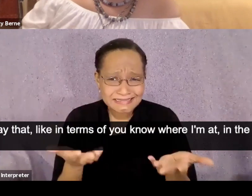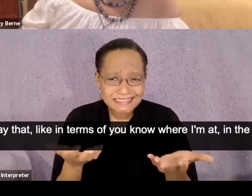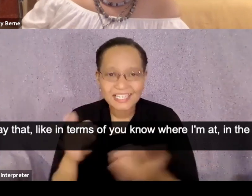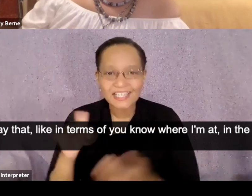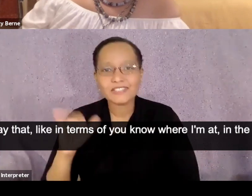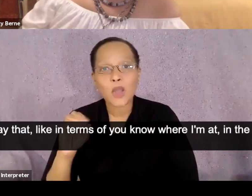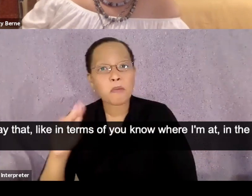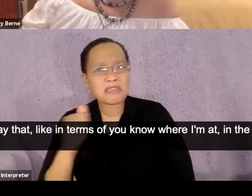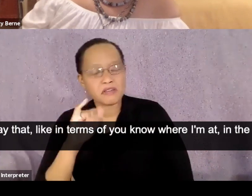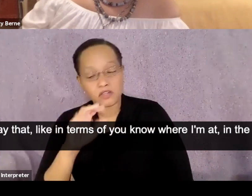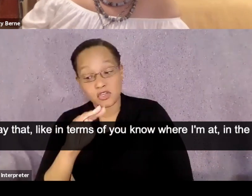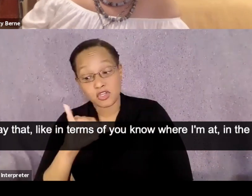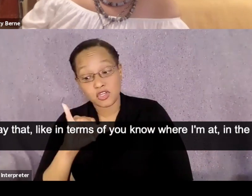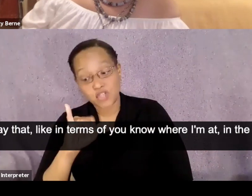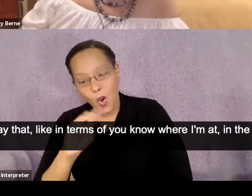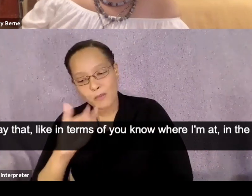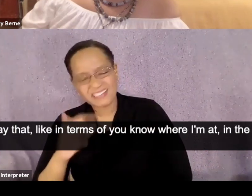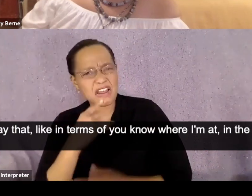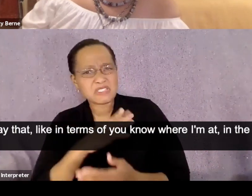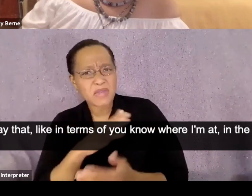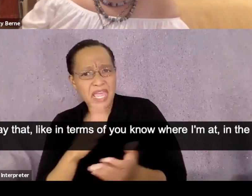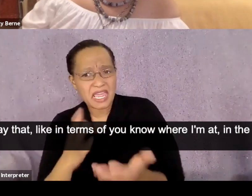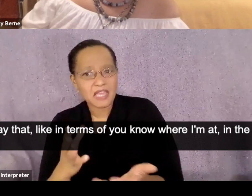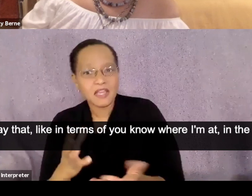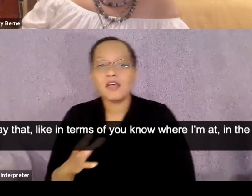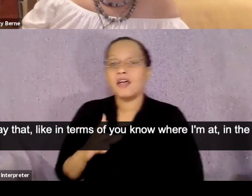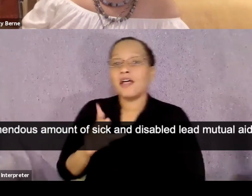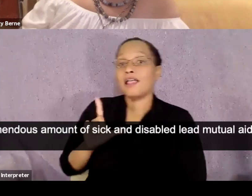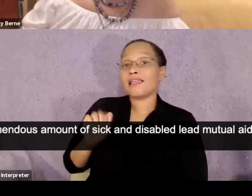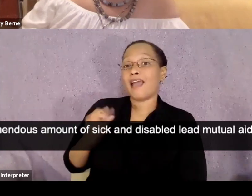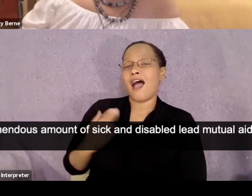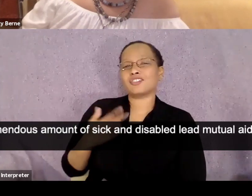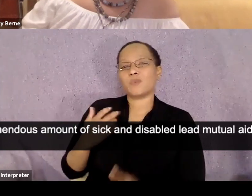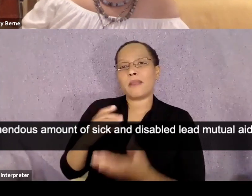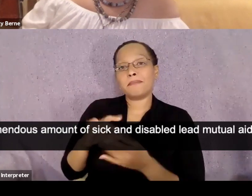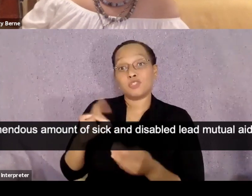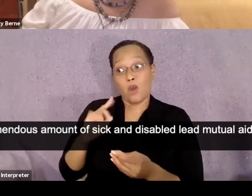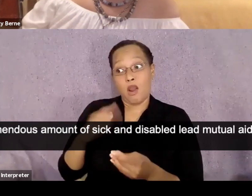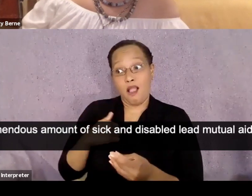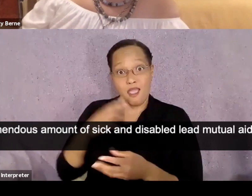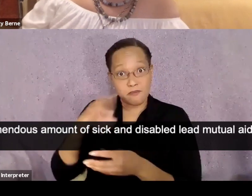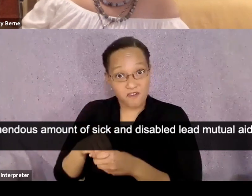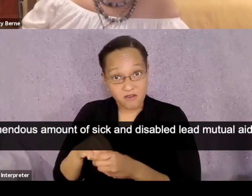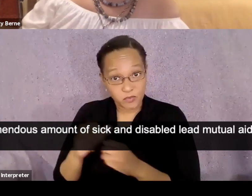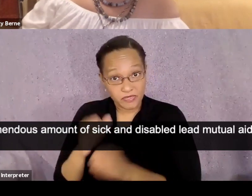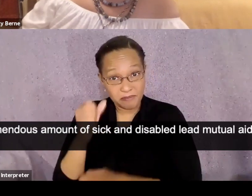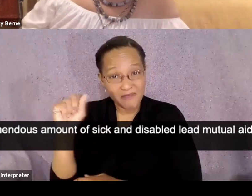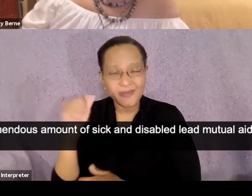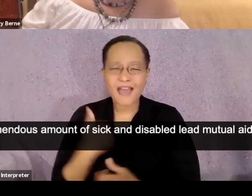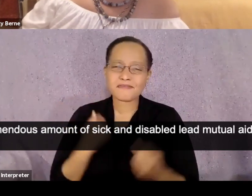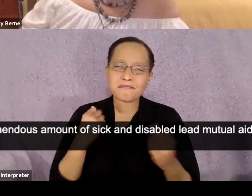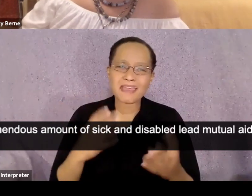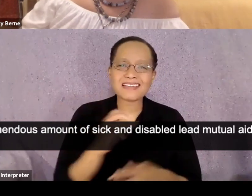But I just wanted to say that, like, in terms of, you know, where I'm at in the movement, where the movement's at, there's been a tremendous amount of sick and